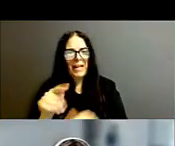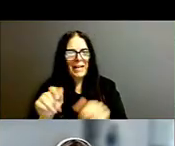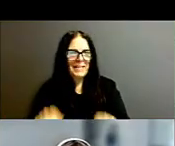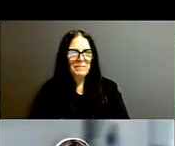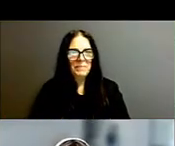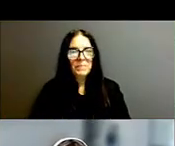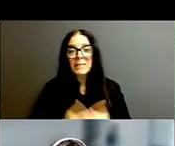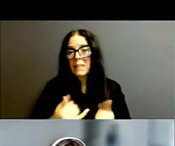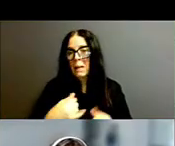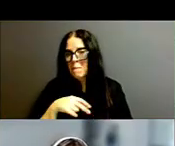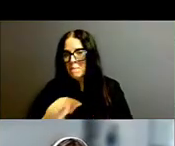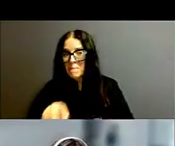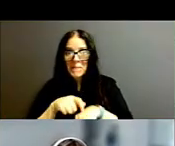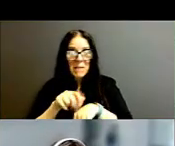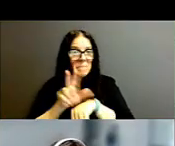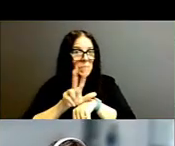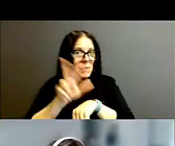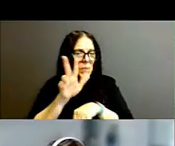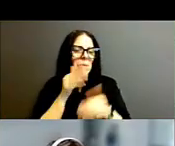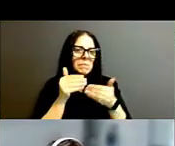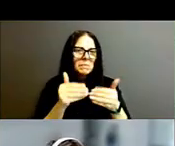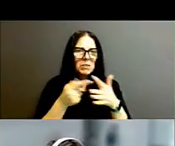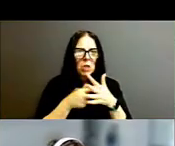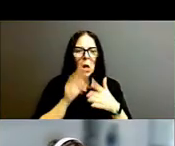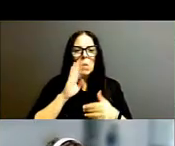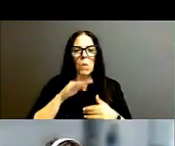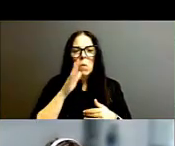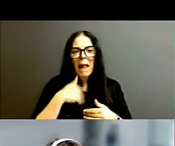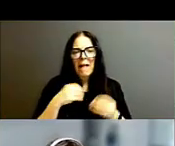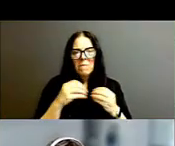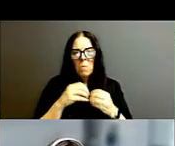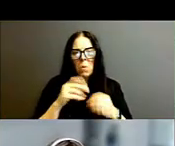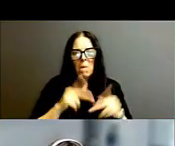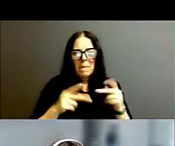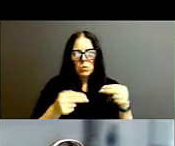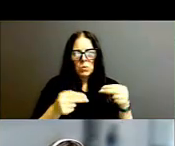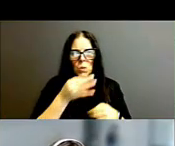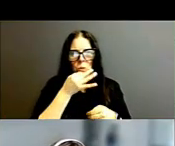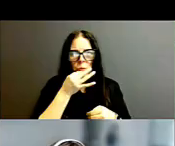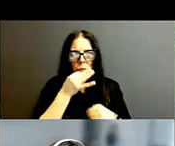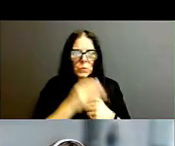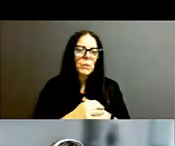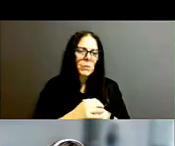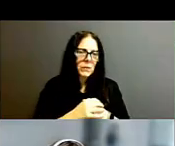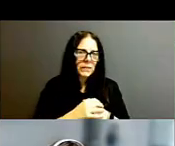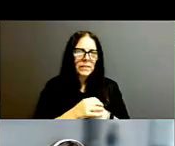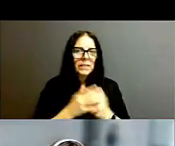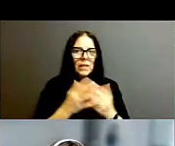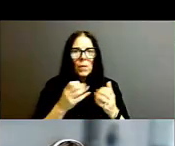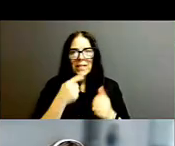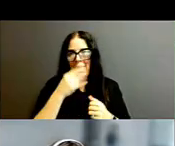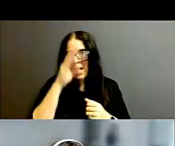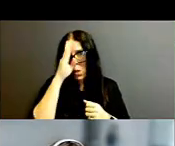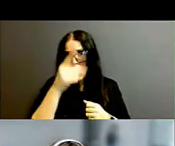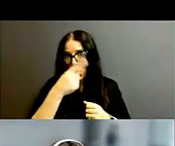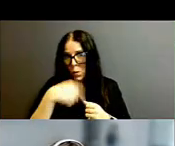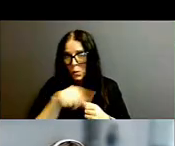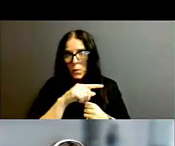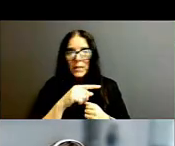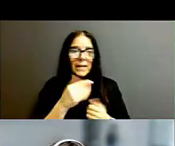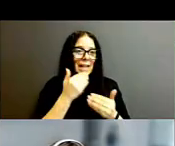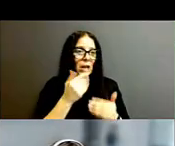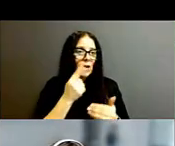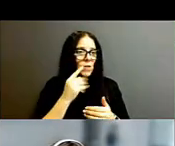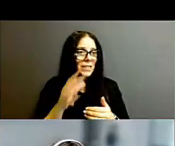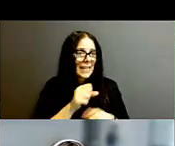So it is 3 o'clock and we are going to start. I know more participants potentially will be joining us a bit later. So I want to say hello to everyone. Thank you for